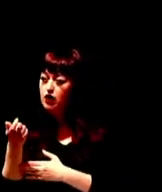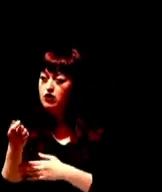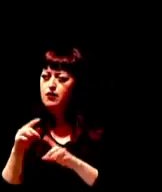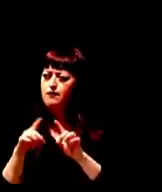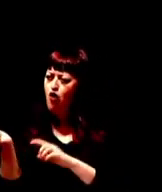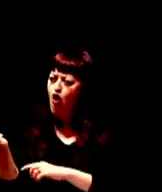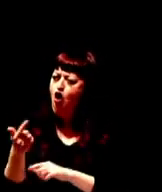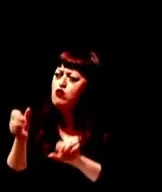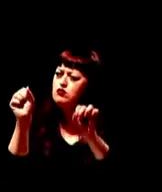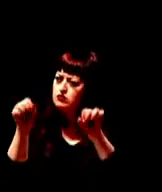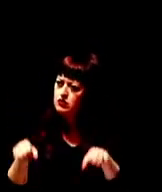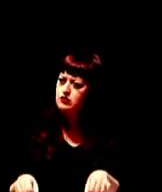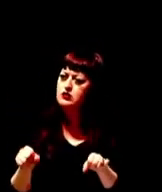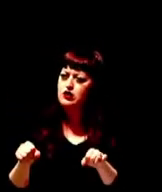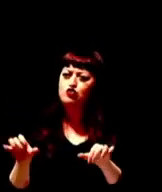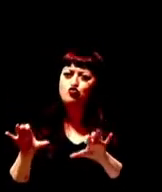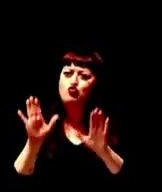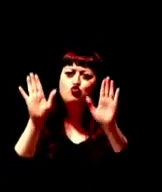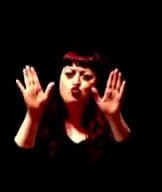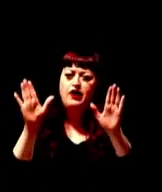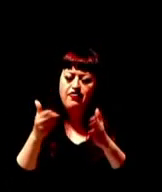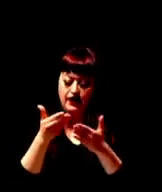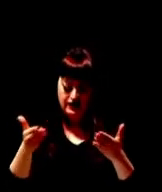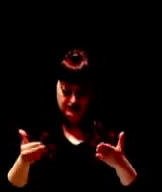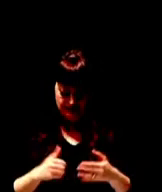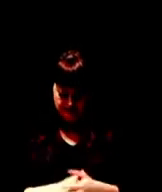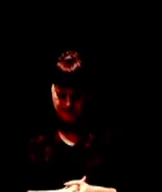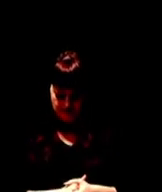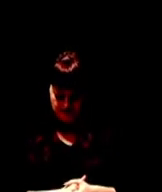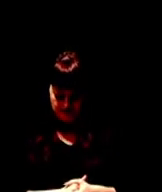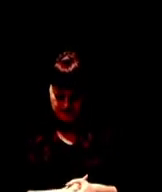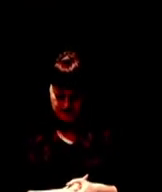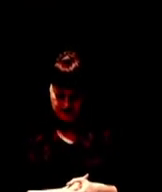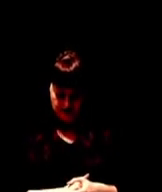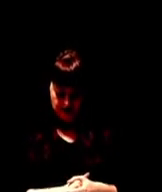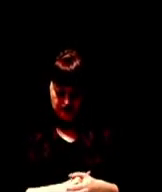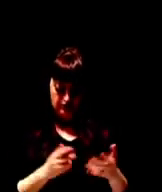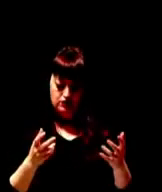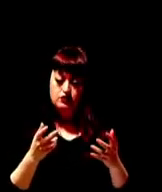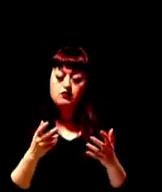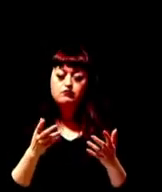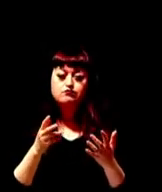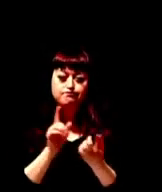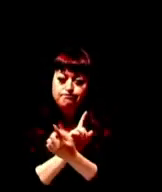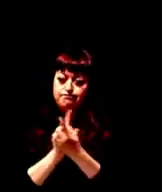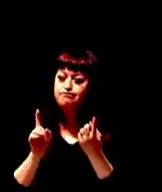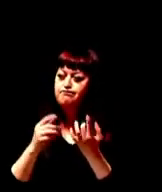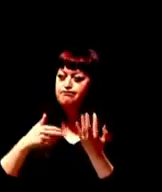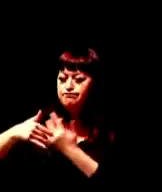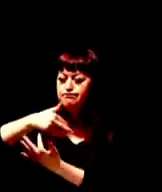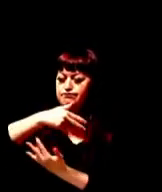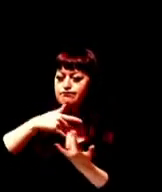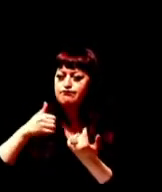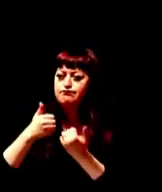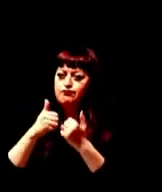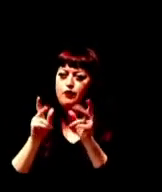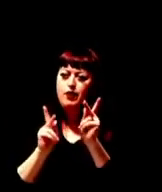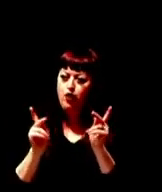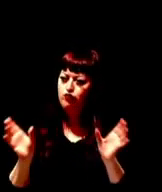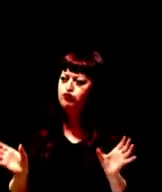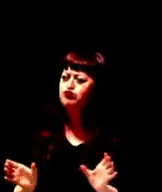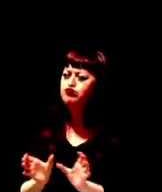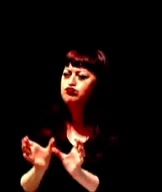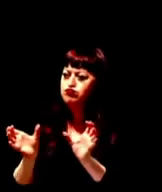ability to do great things if only we surround ourselves with those who lift us up and believe that we have an